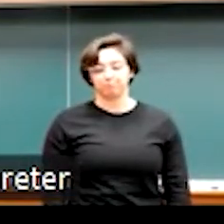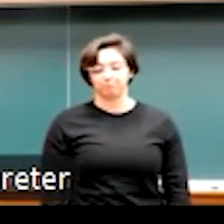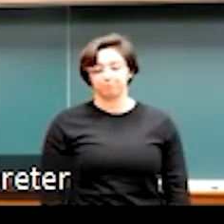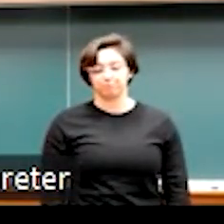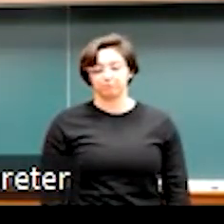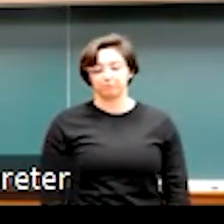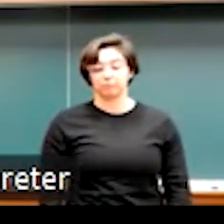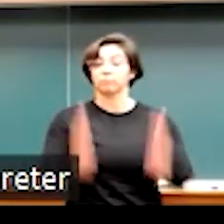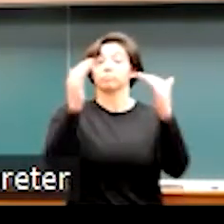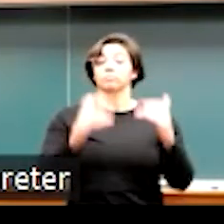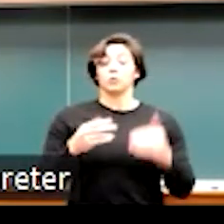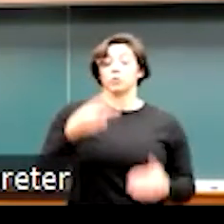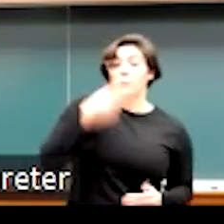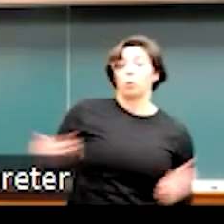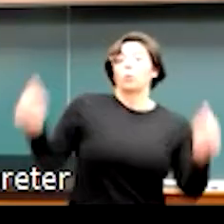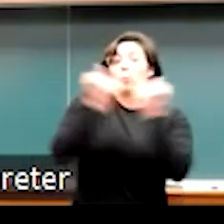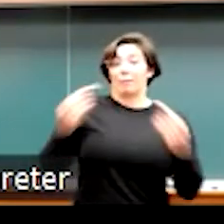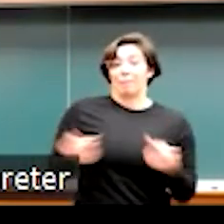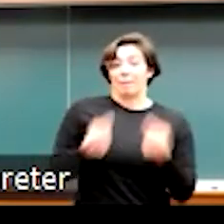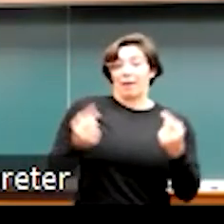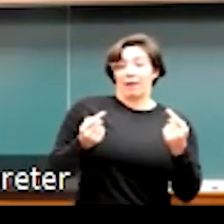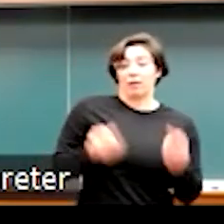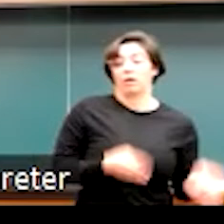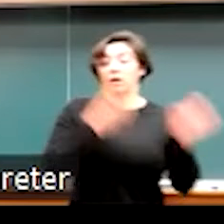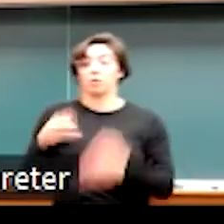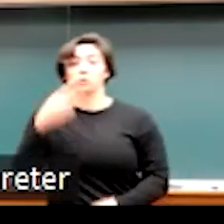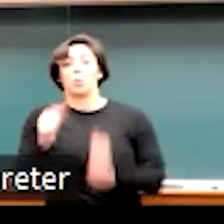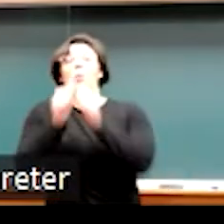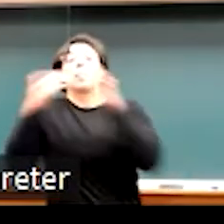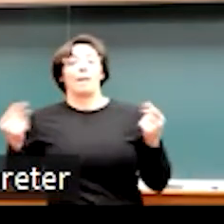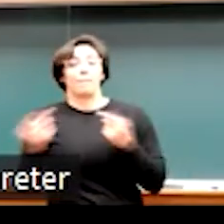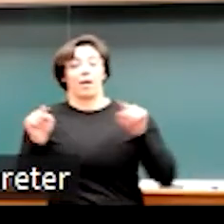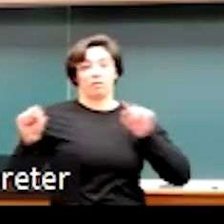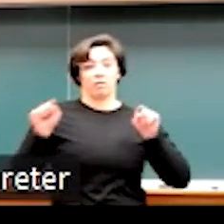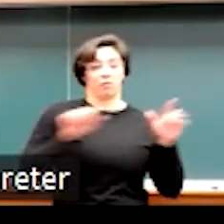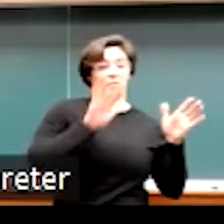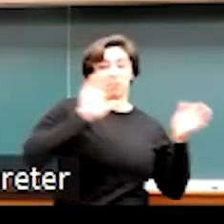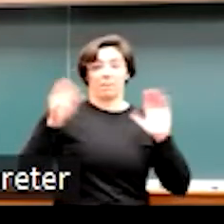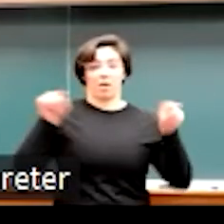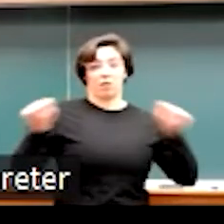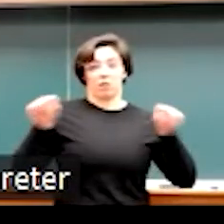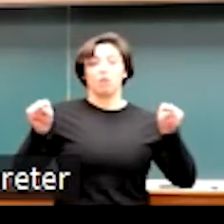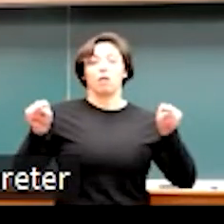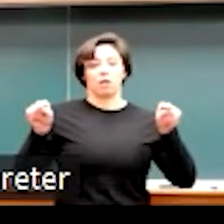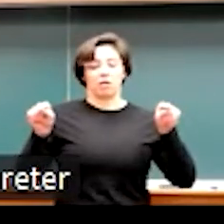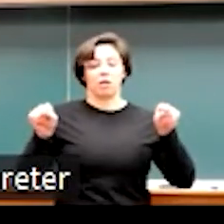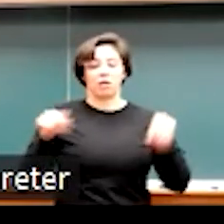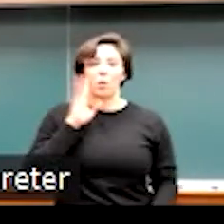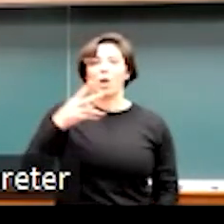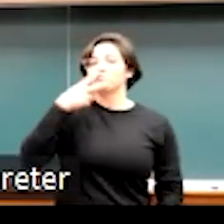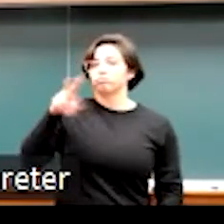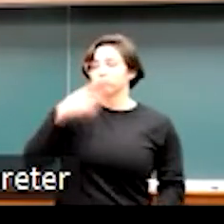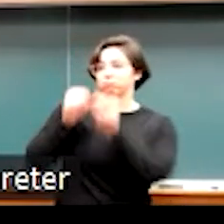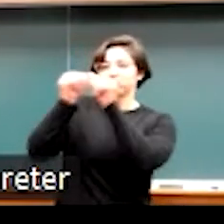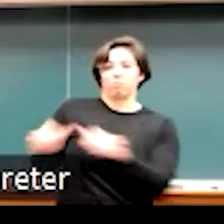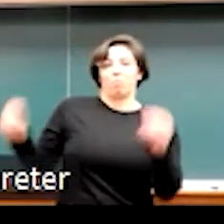If we talk about smokers with pain versus smokers without pain, again, different comparison group, they smoke more